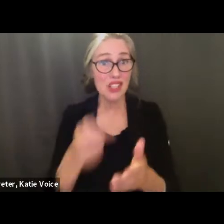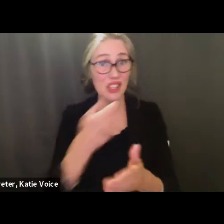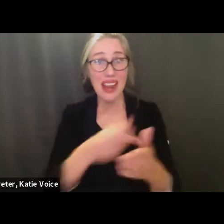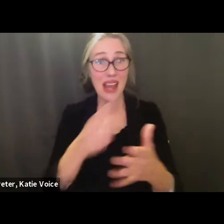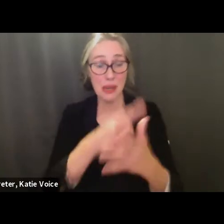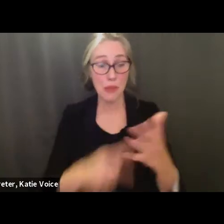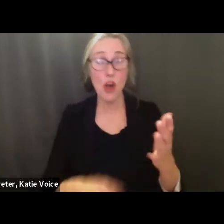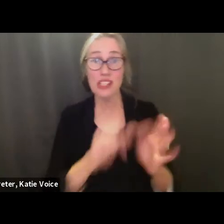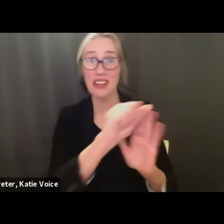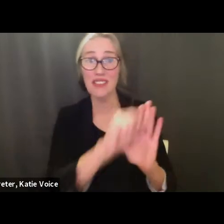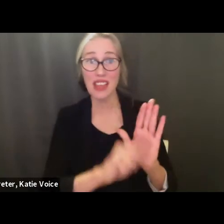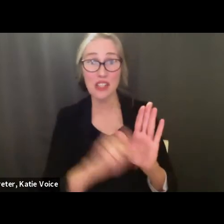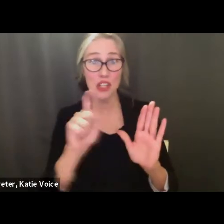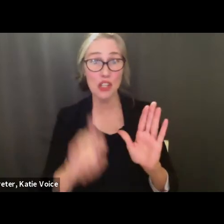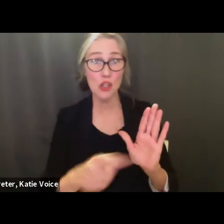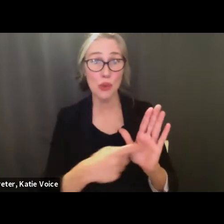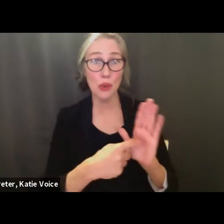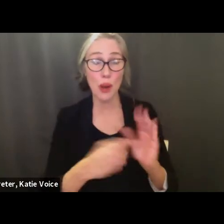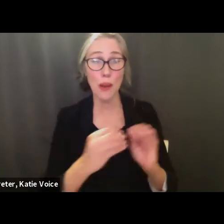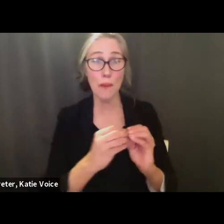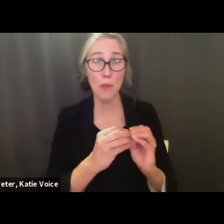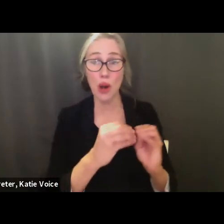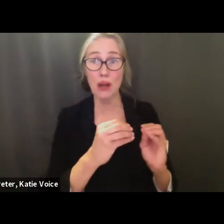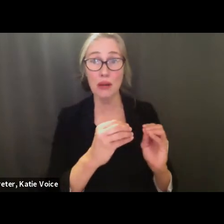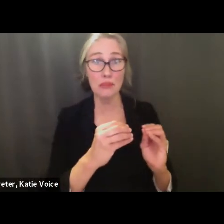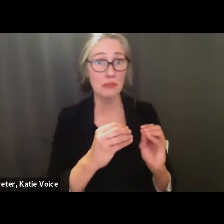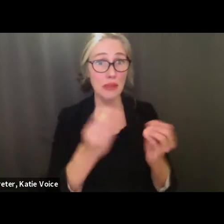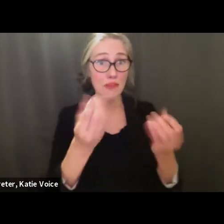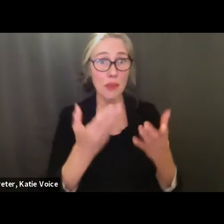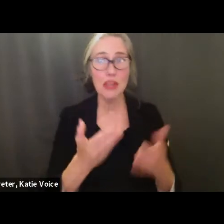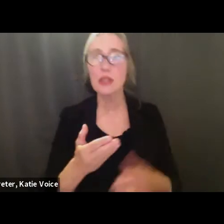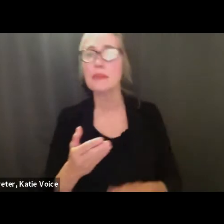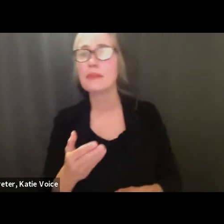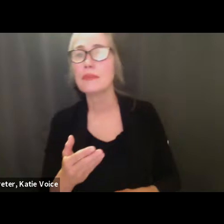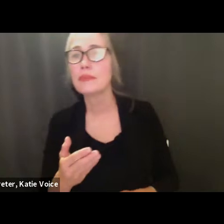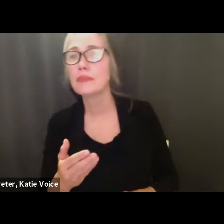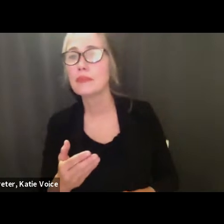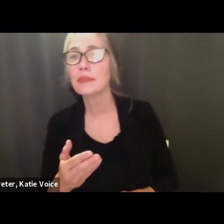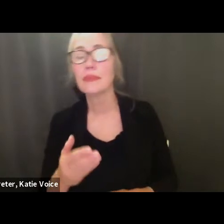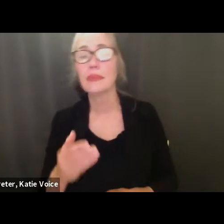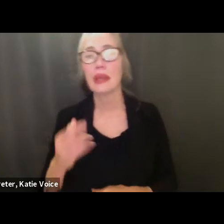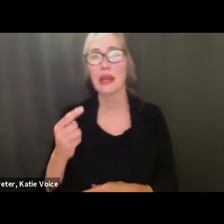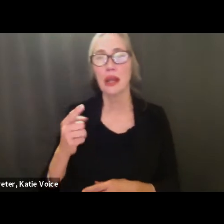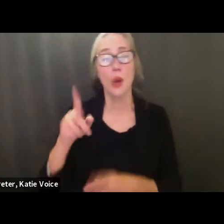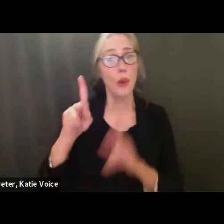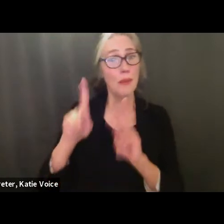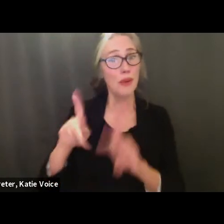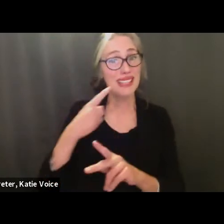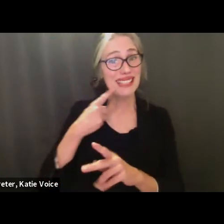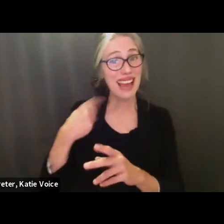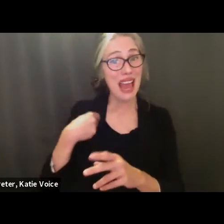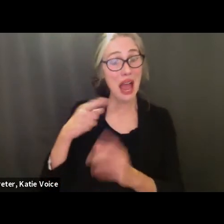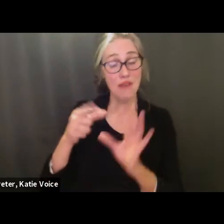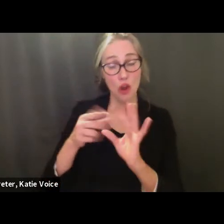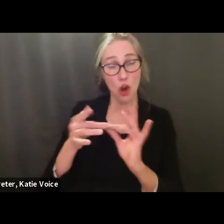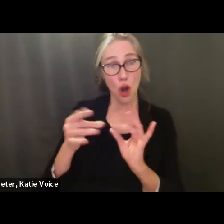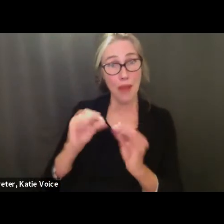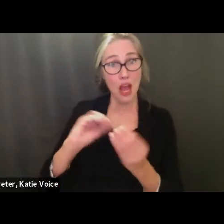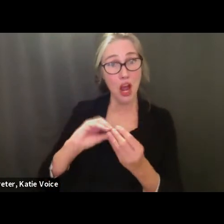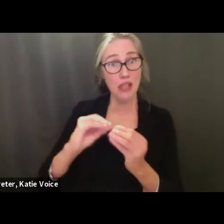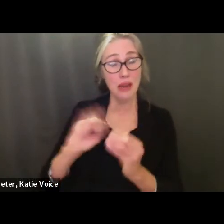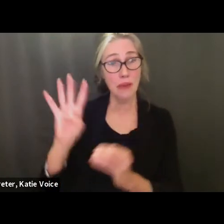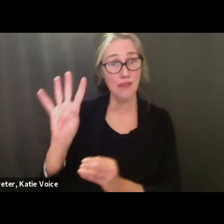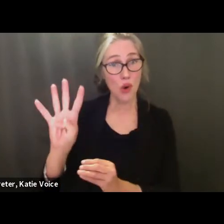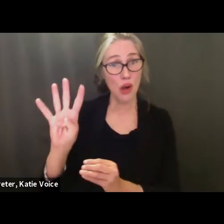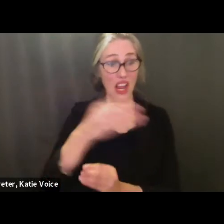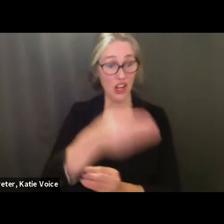Ms. Sims-Moten. I just have a quick comment on item 4. Is this something that can be extended to the board, or it